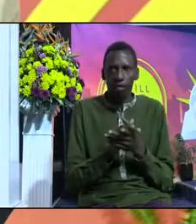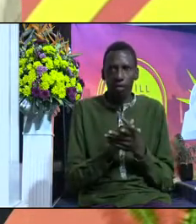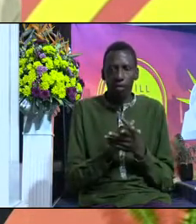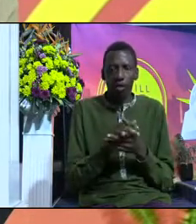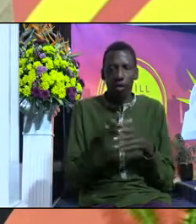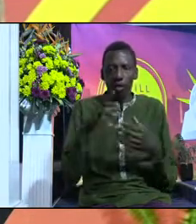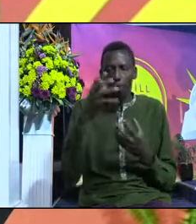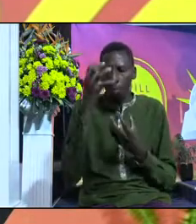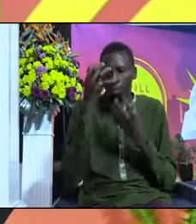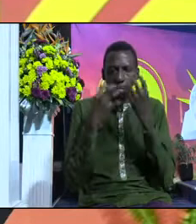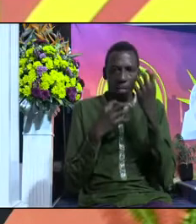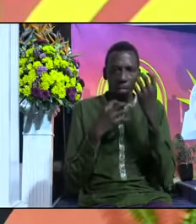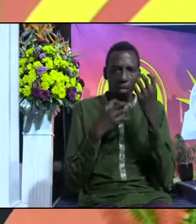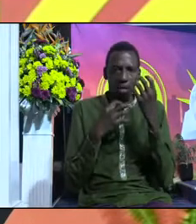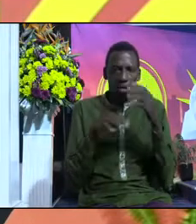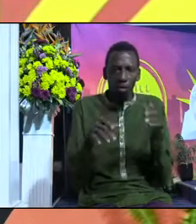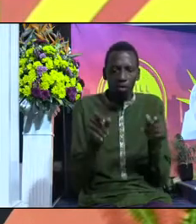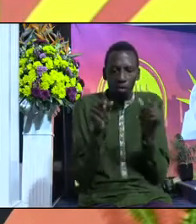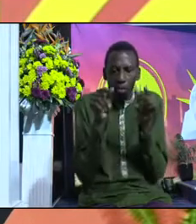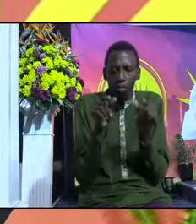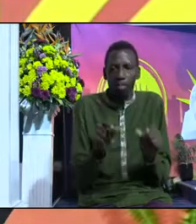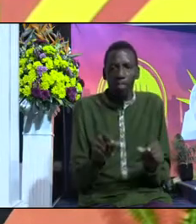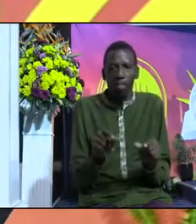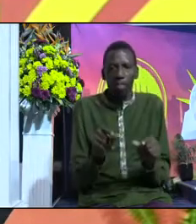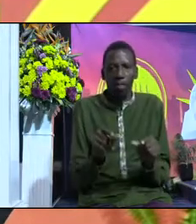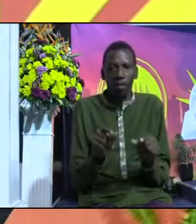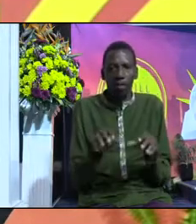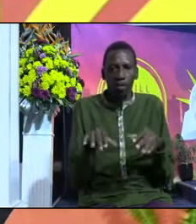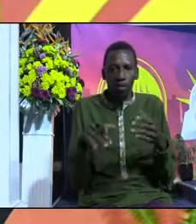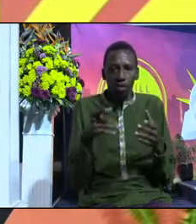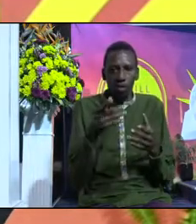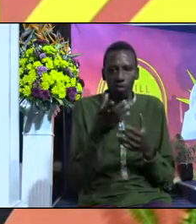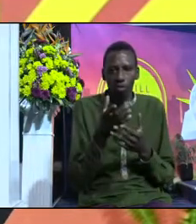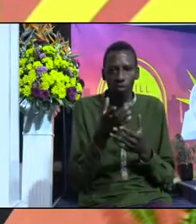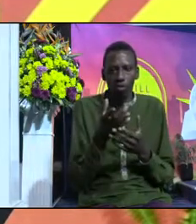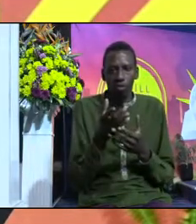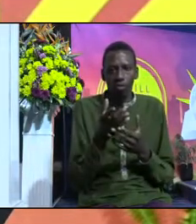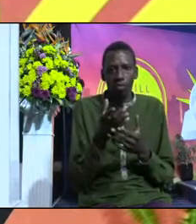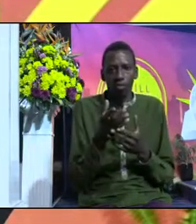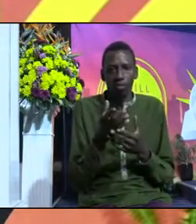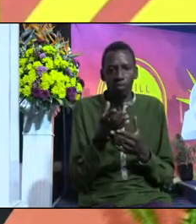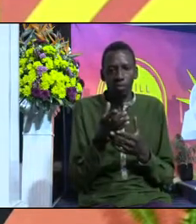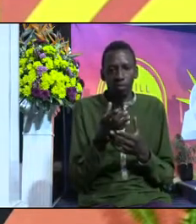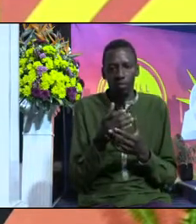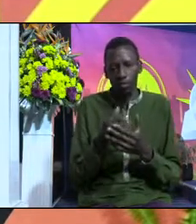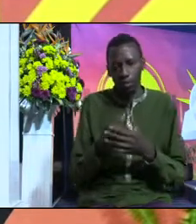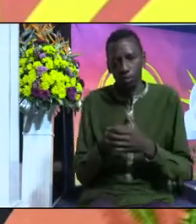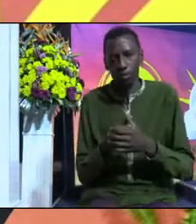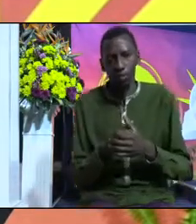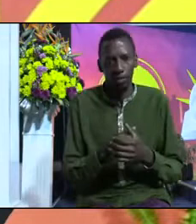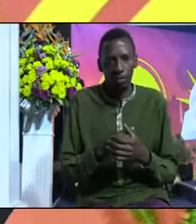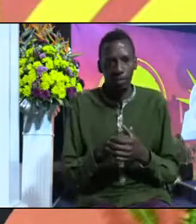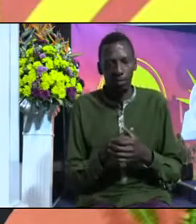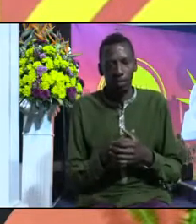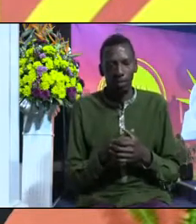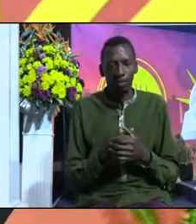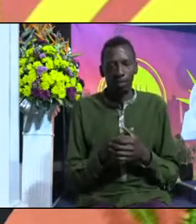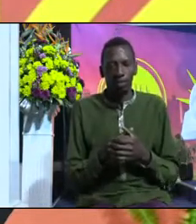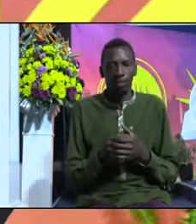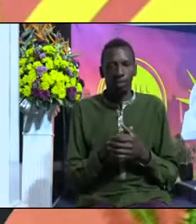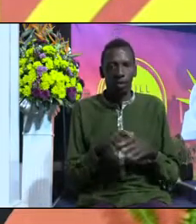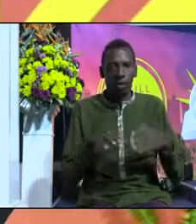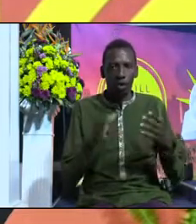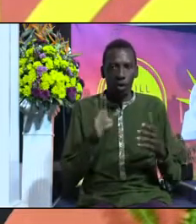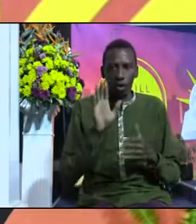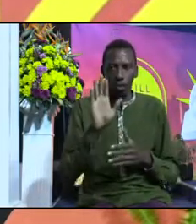too cute, or you're too skinny, or you're too not too skinny. I got to be politically correct. Or your hair is not